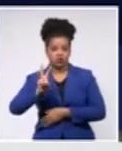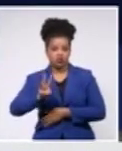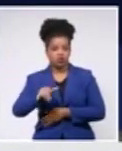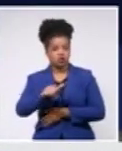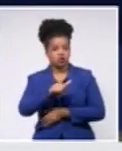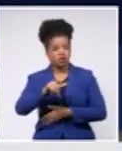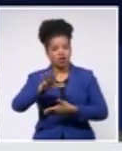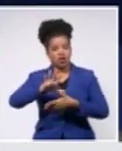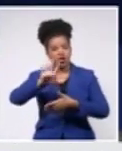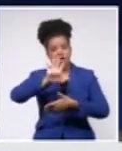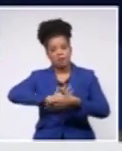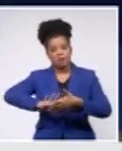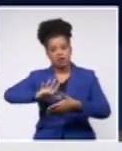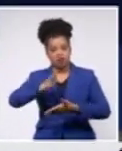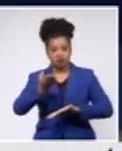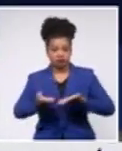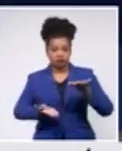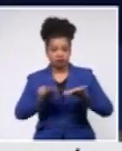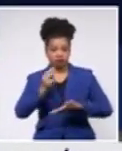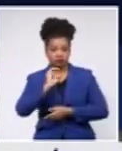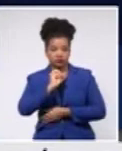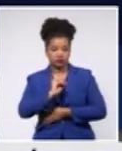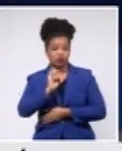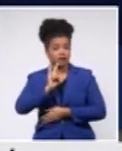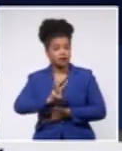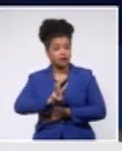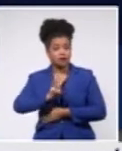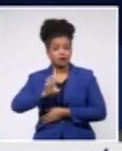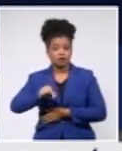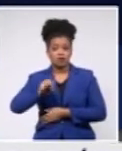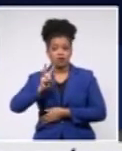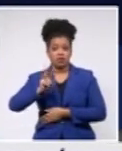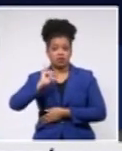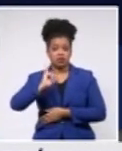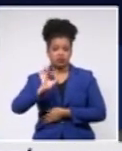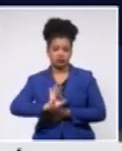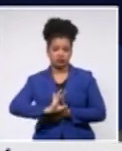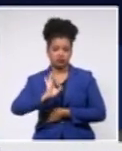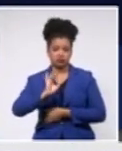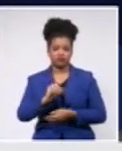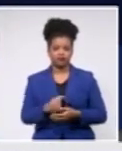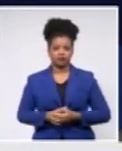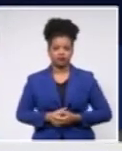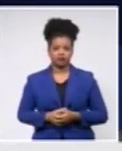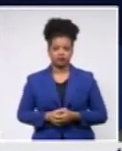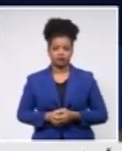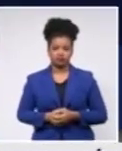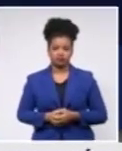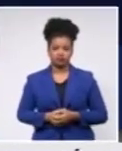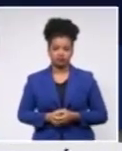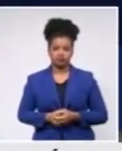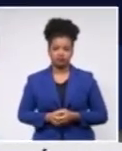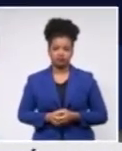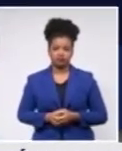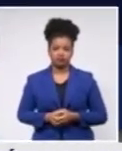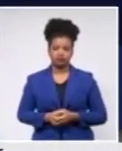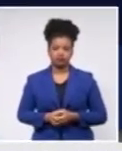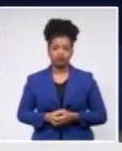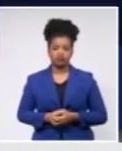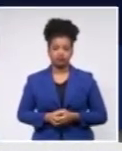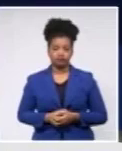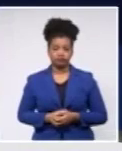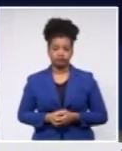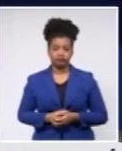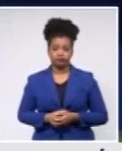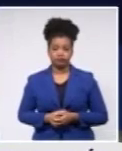pandemic. Yesterday, 19 people were discharged from hospital, a negative result when compared